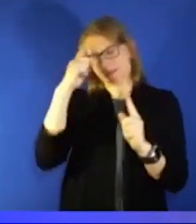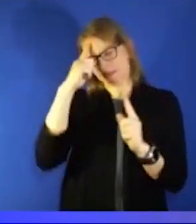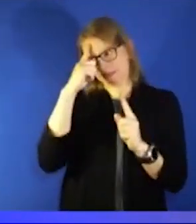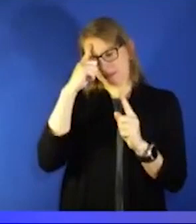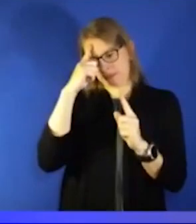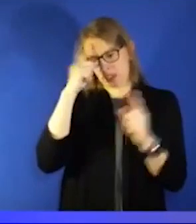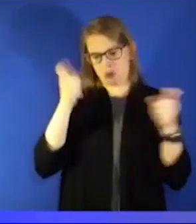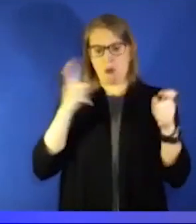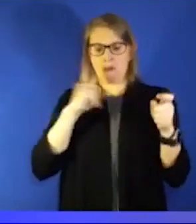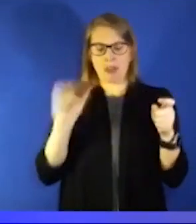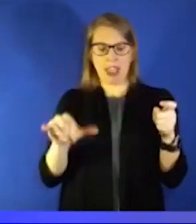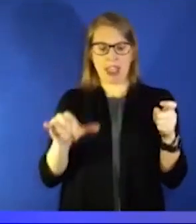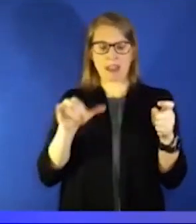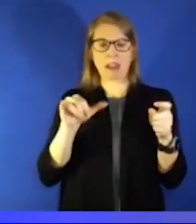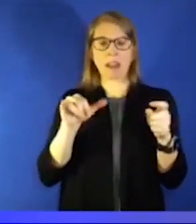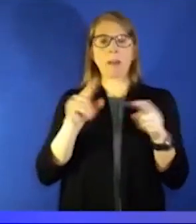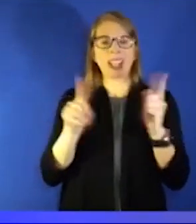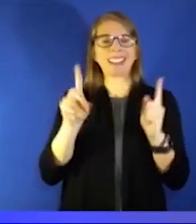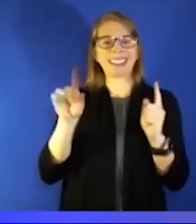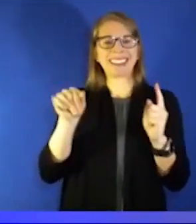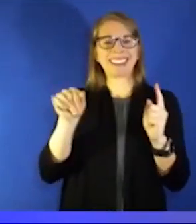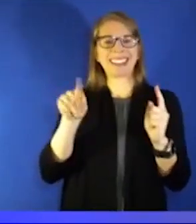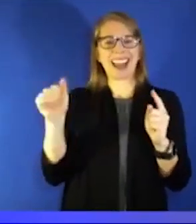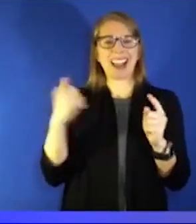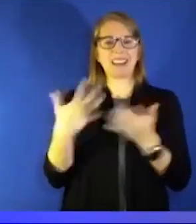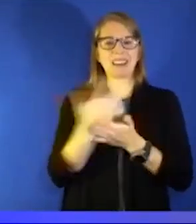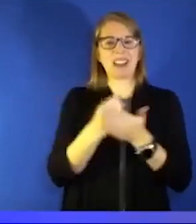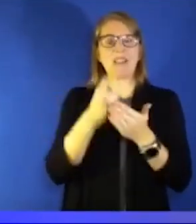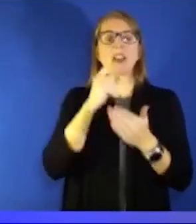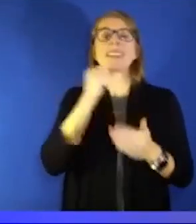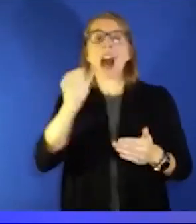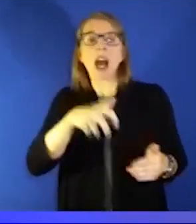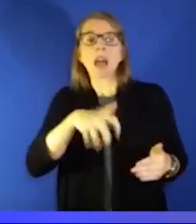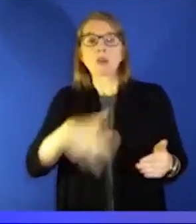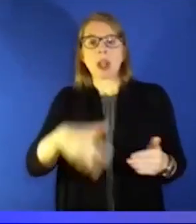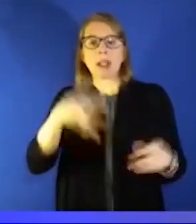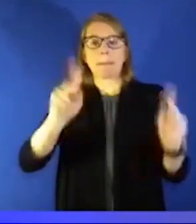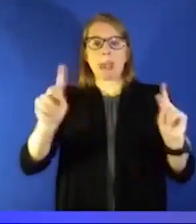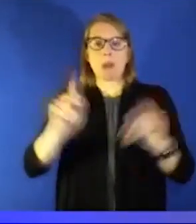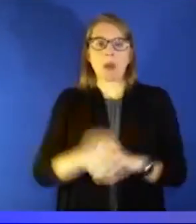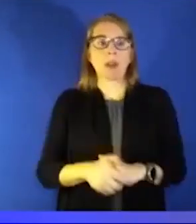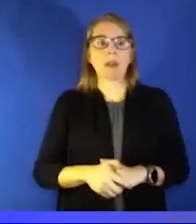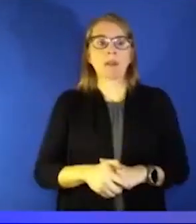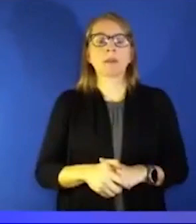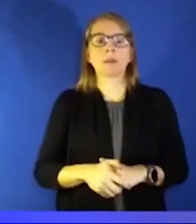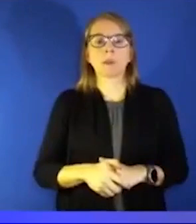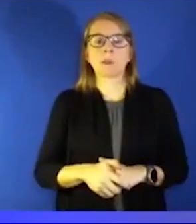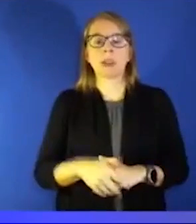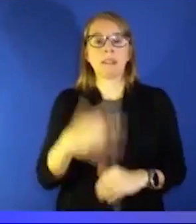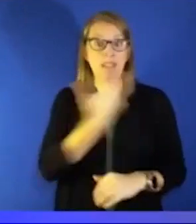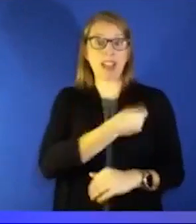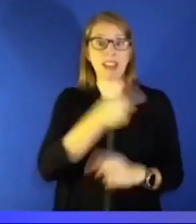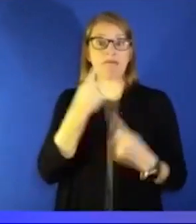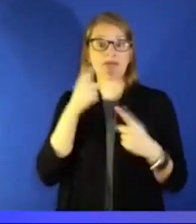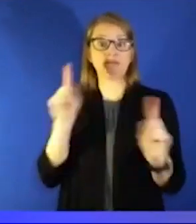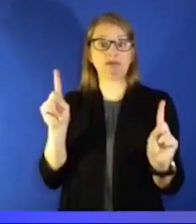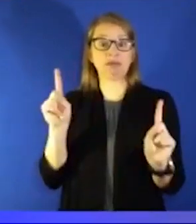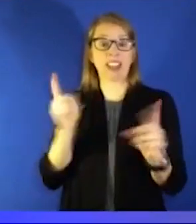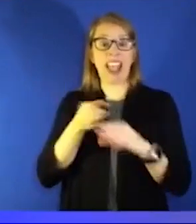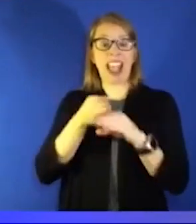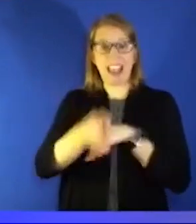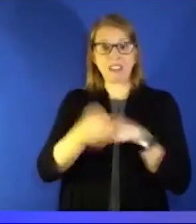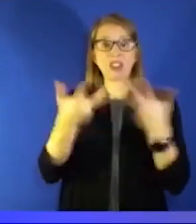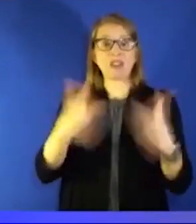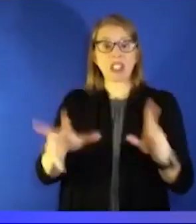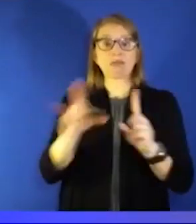Of course, there's data in non-pregnant people that the vaccine does well after you've had COVID. So I'm